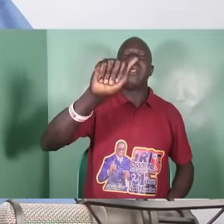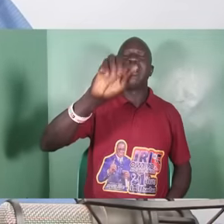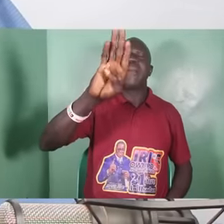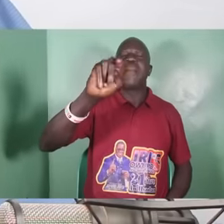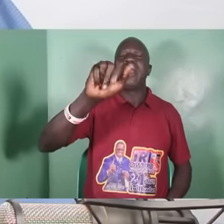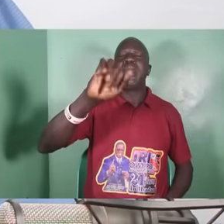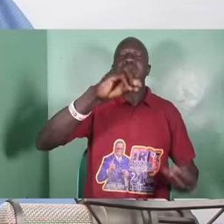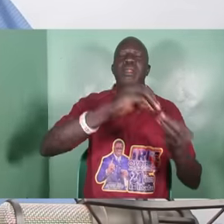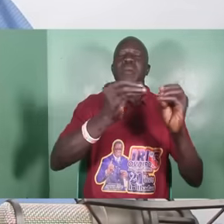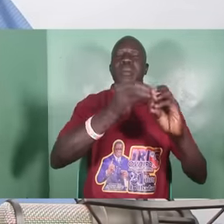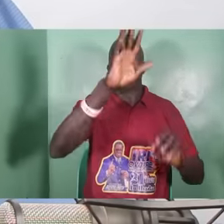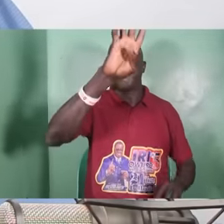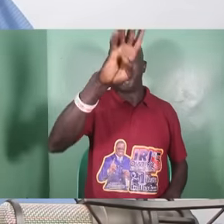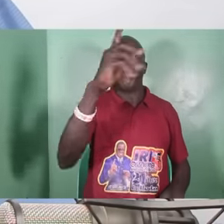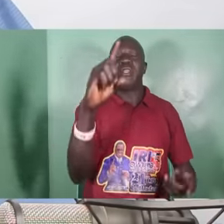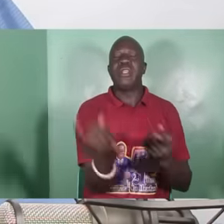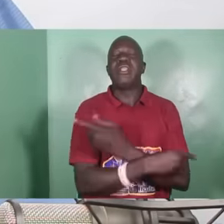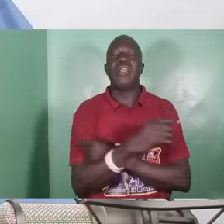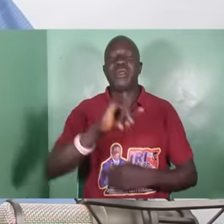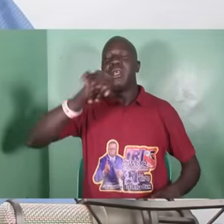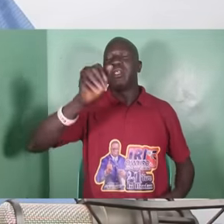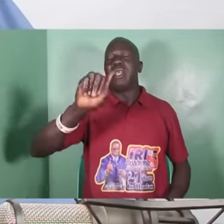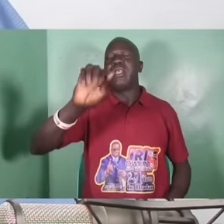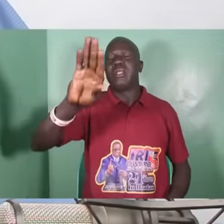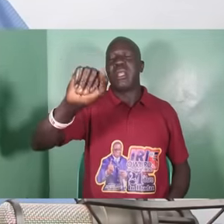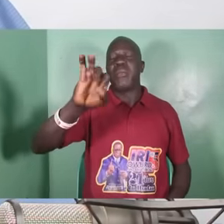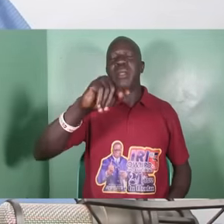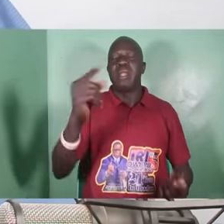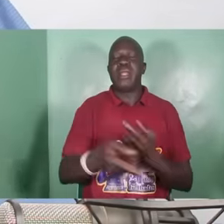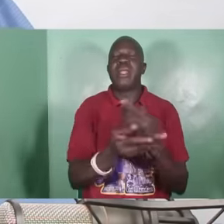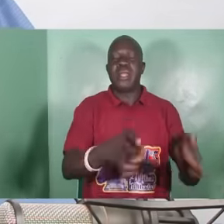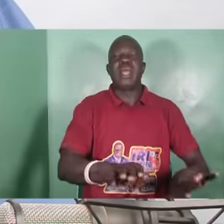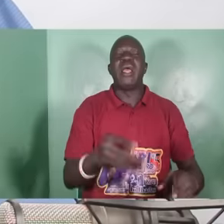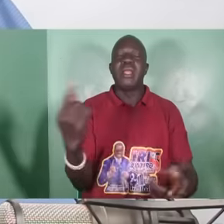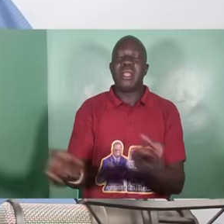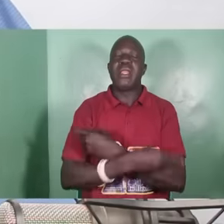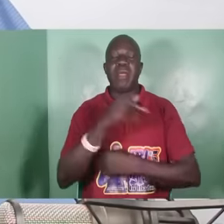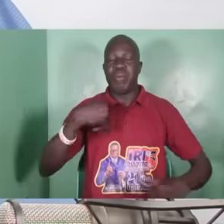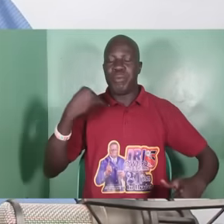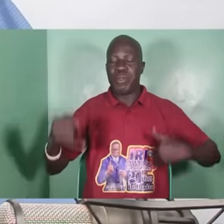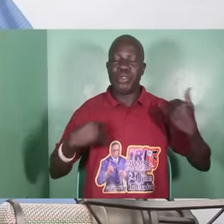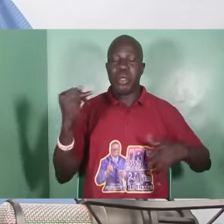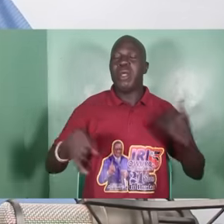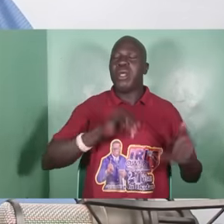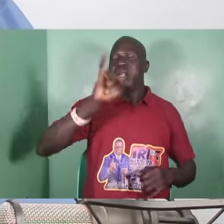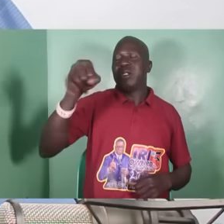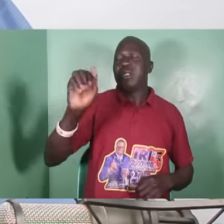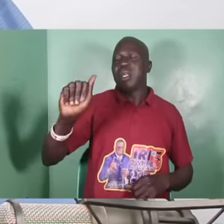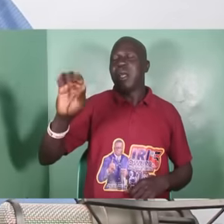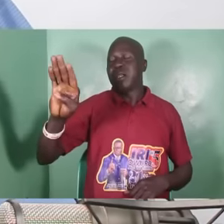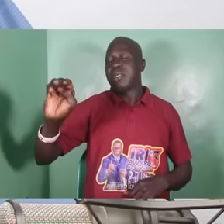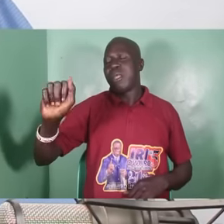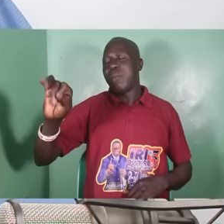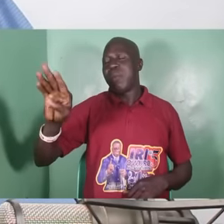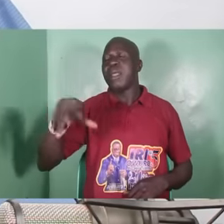She's the first person. Jezebel. The day Jezebel died is a day of choice. Jezebel. Jezebel.